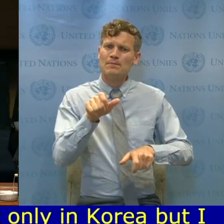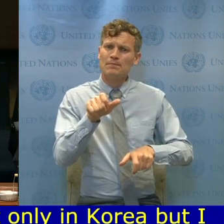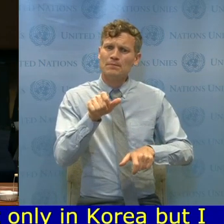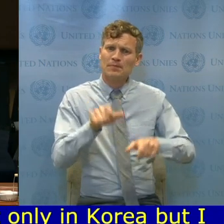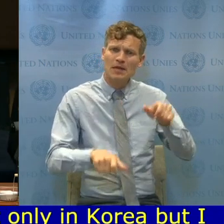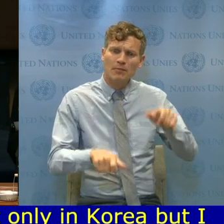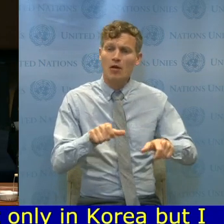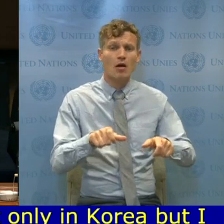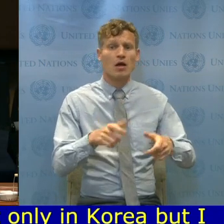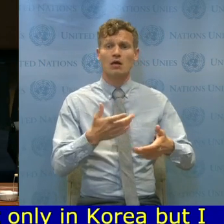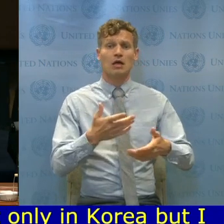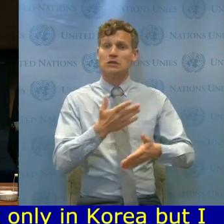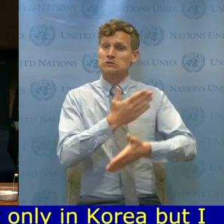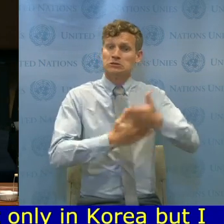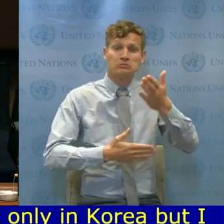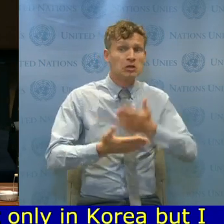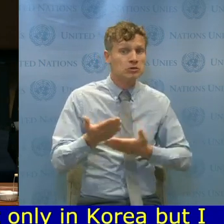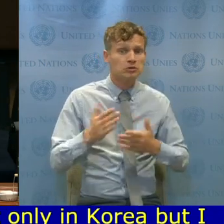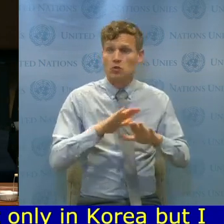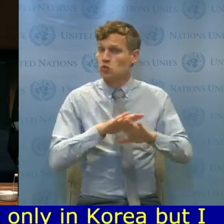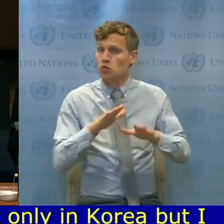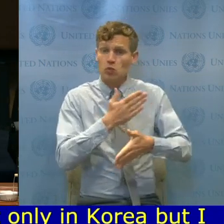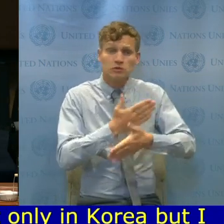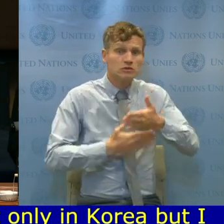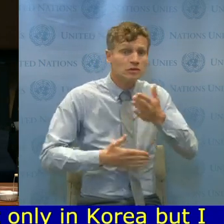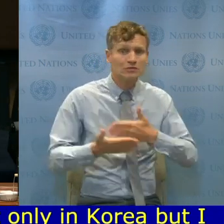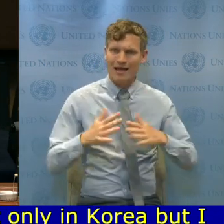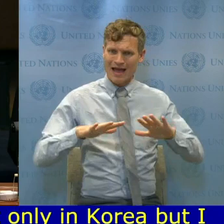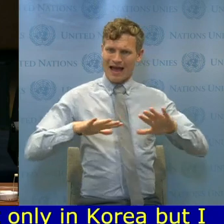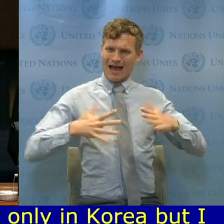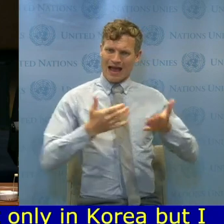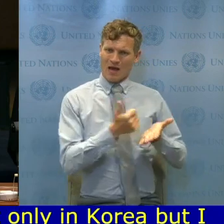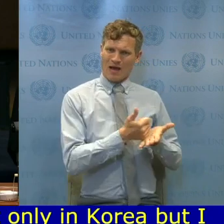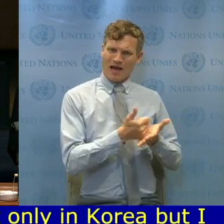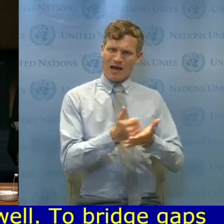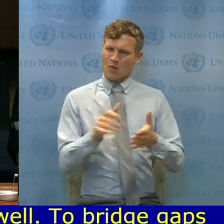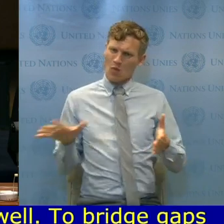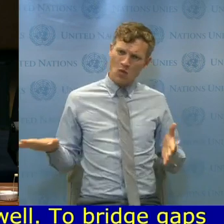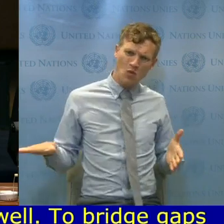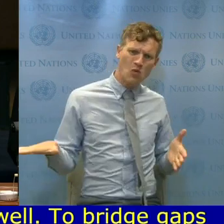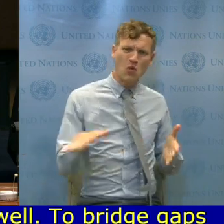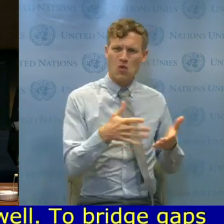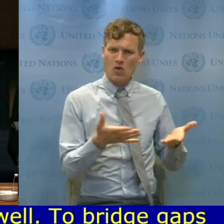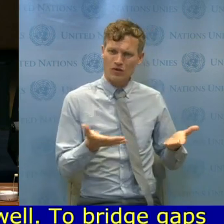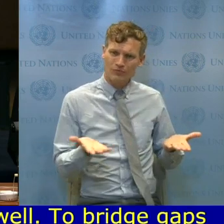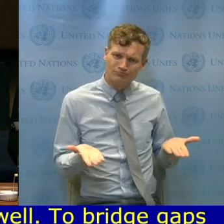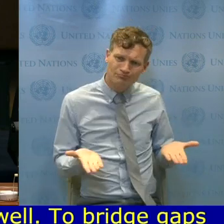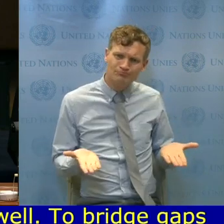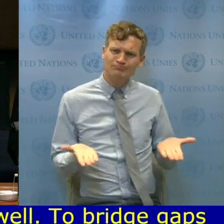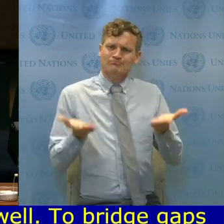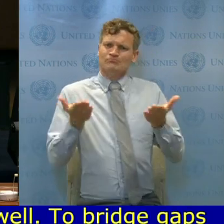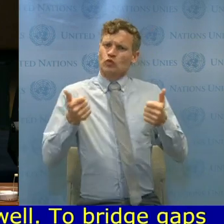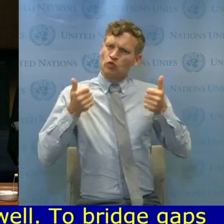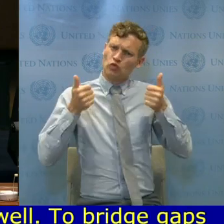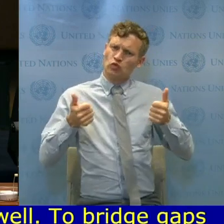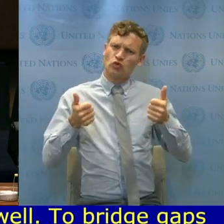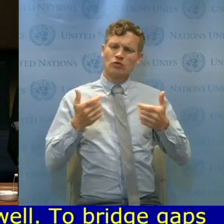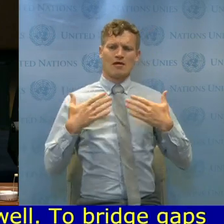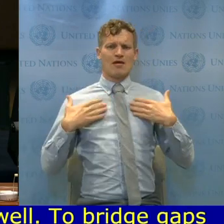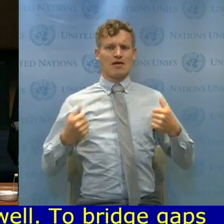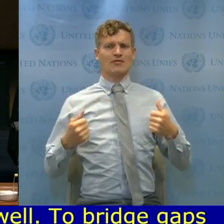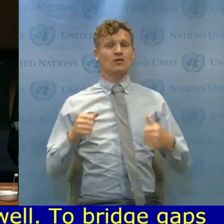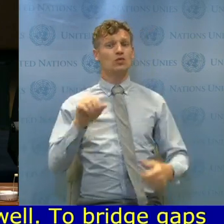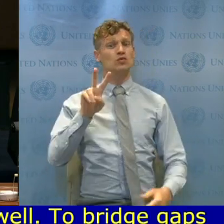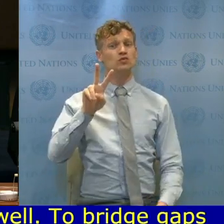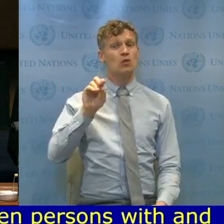and without disabilities, Korea in December 2015 enacted the Act on Guarantee of Right to